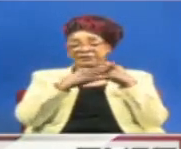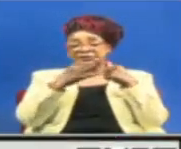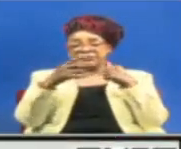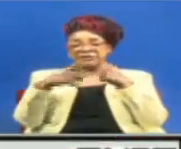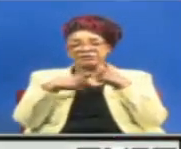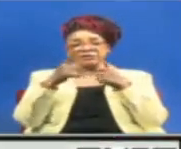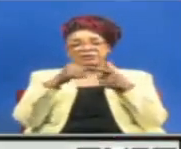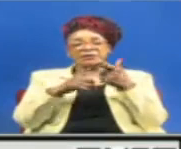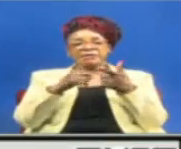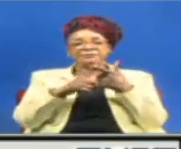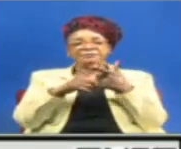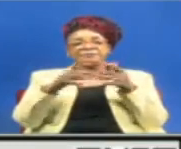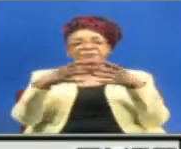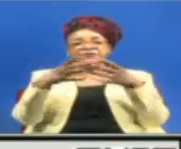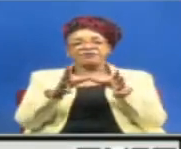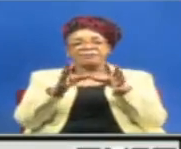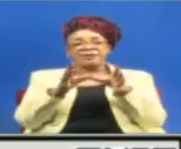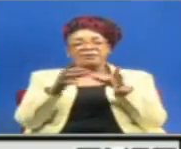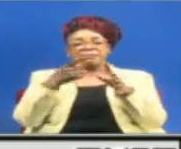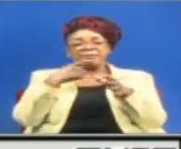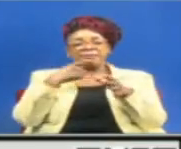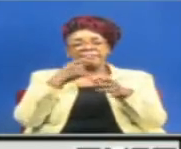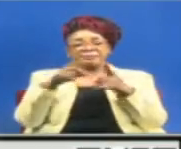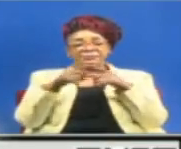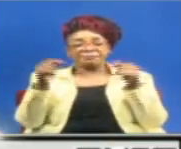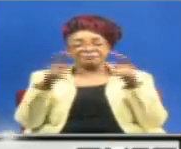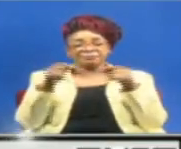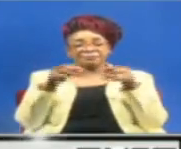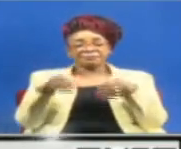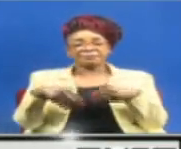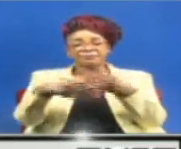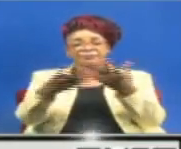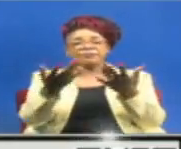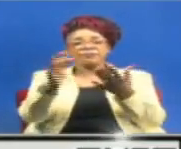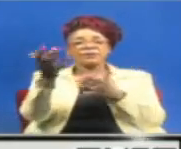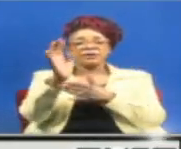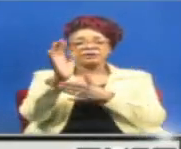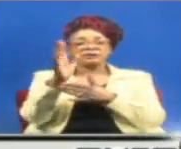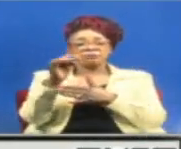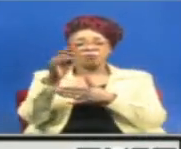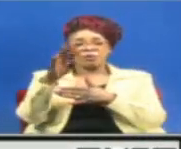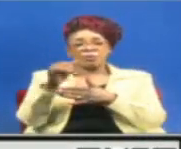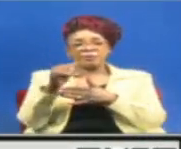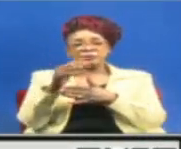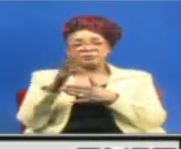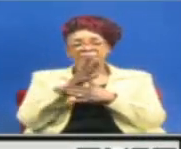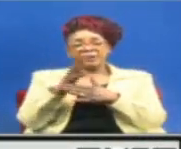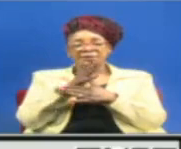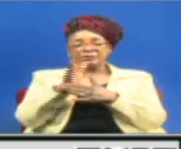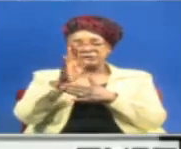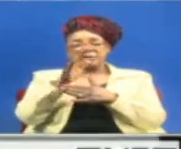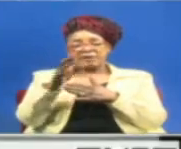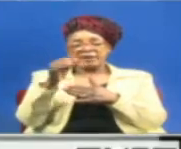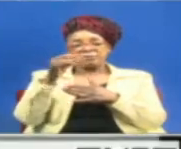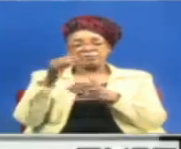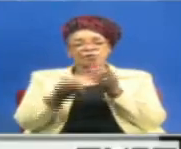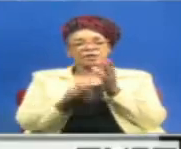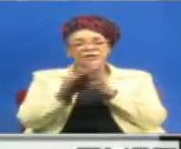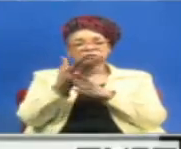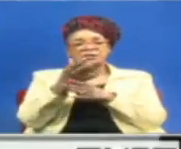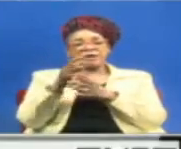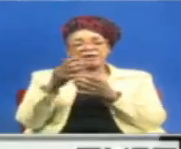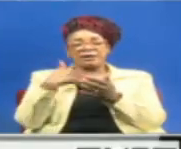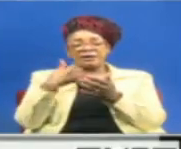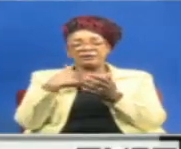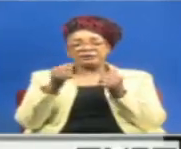his family members, according to a statement released by the family. Sir Bobby was a Man United Academy product, and he spent 17